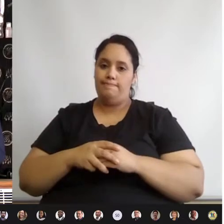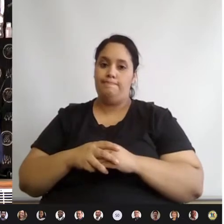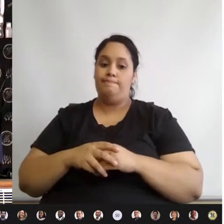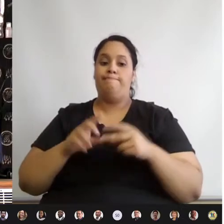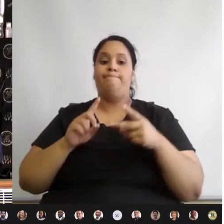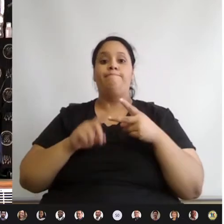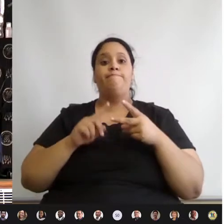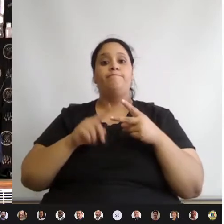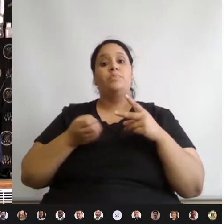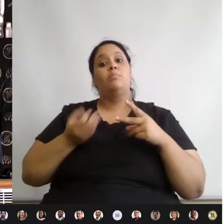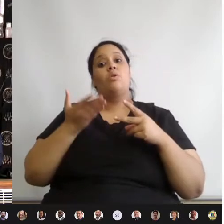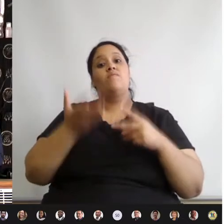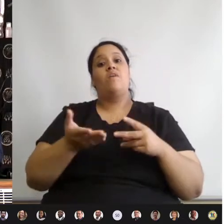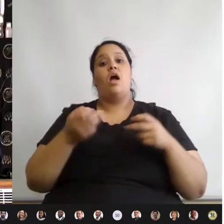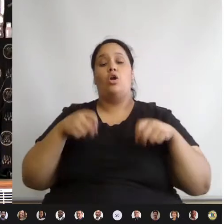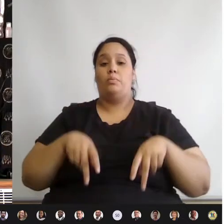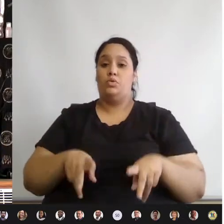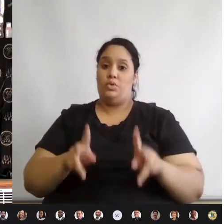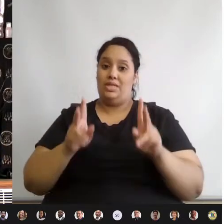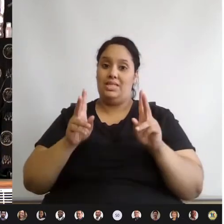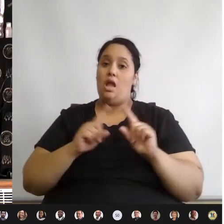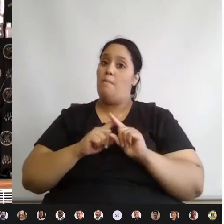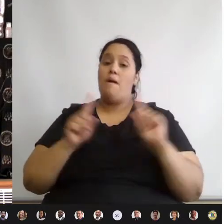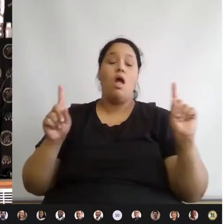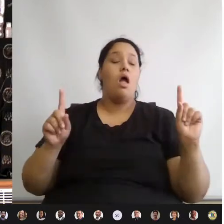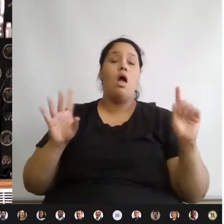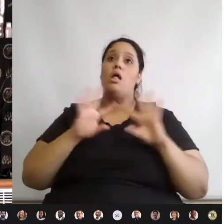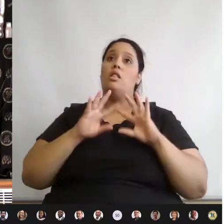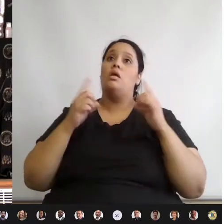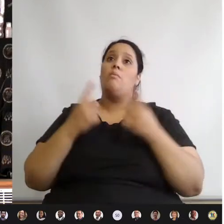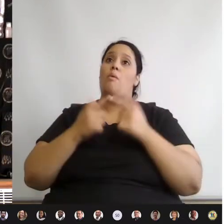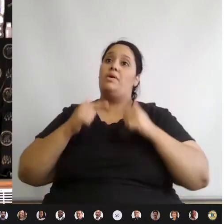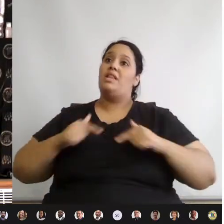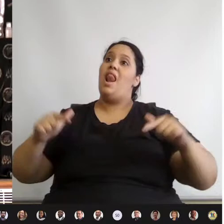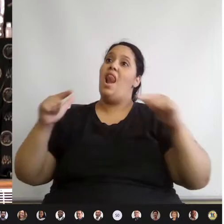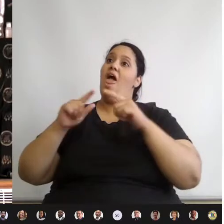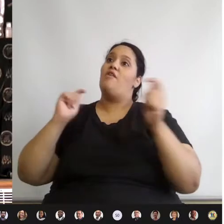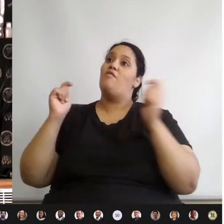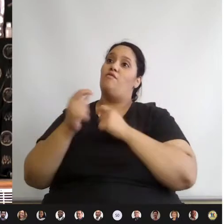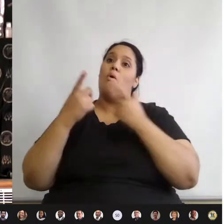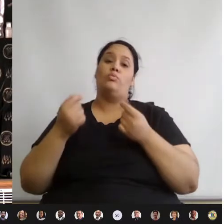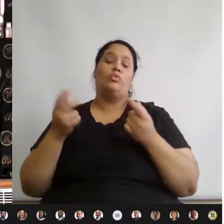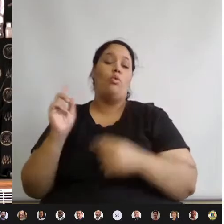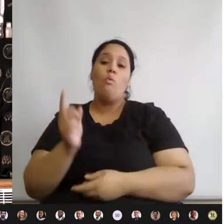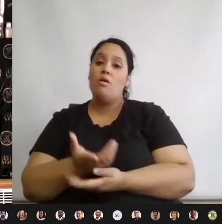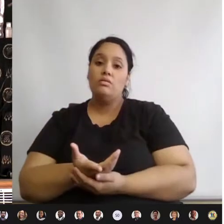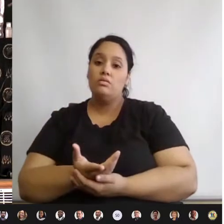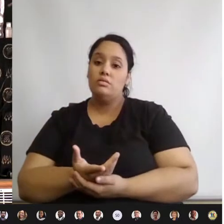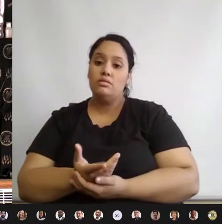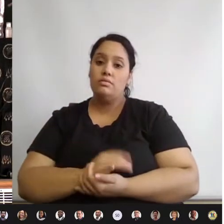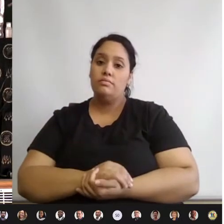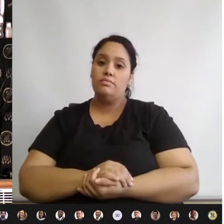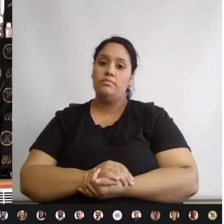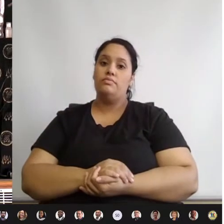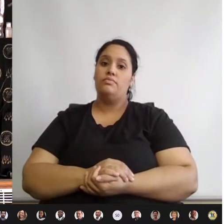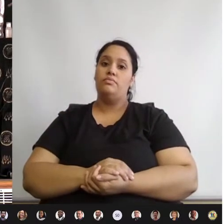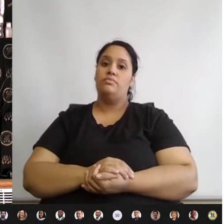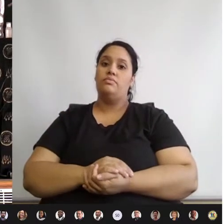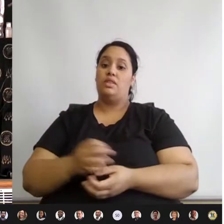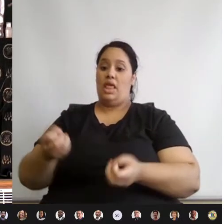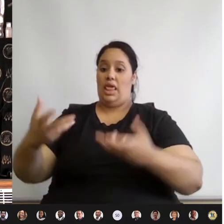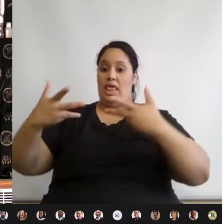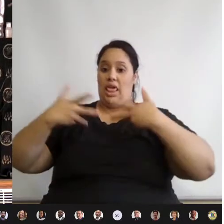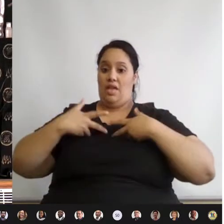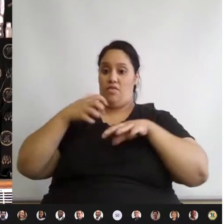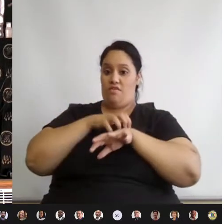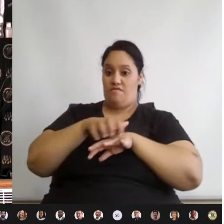an opportunity, but guess what the Department of Land Reform did to Mr. Kluti? Is they gave him the farm and someone